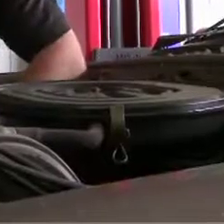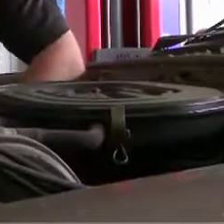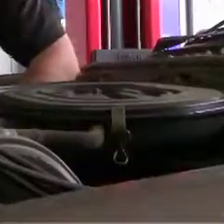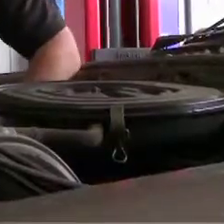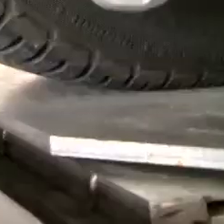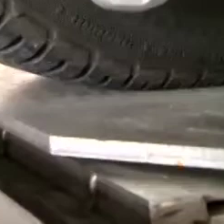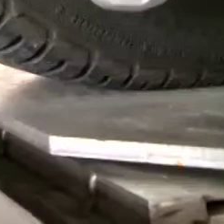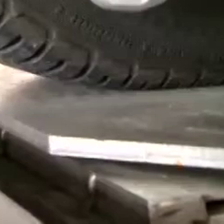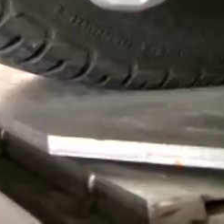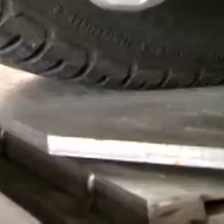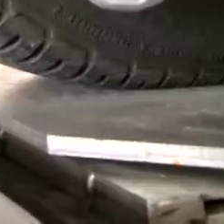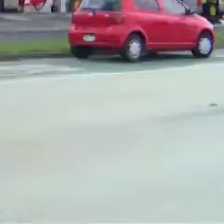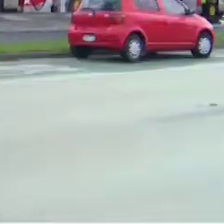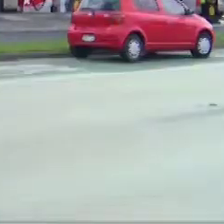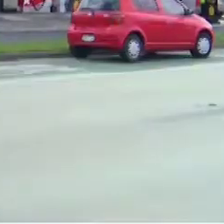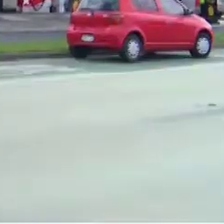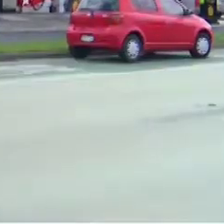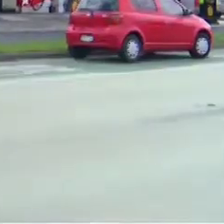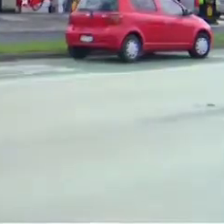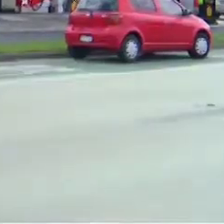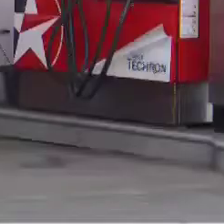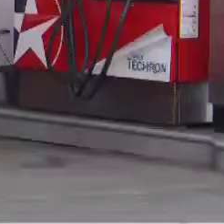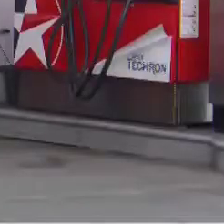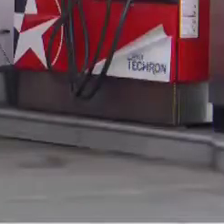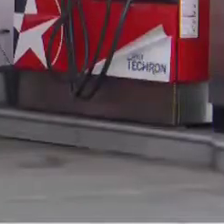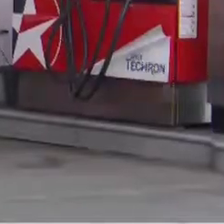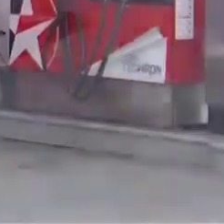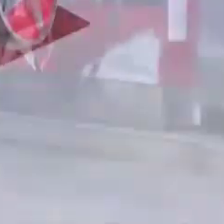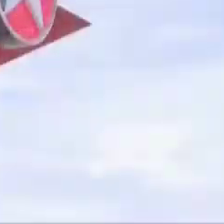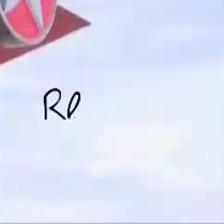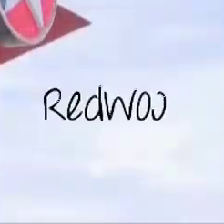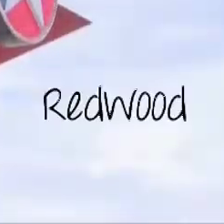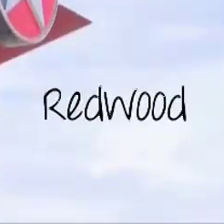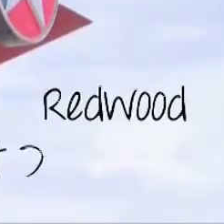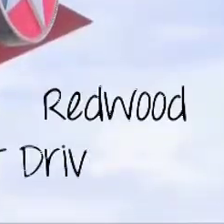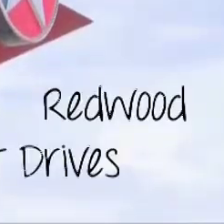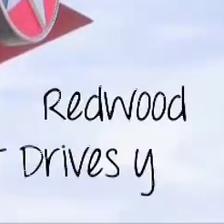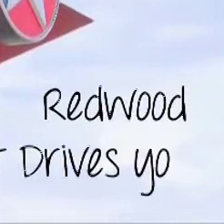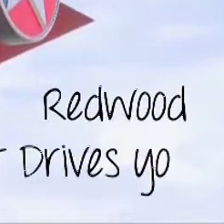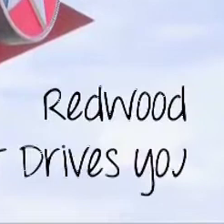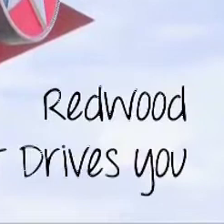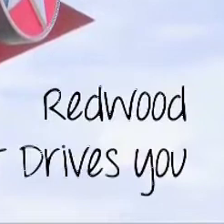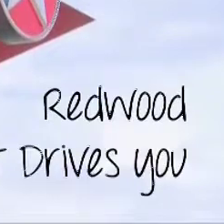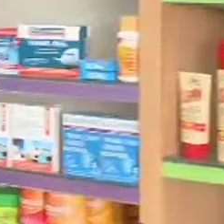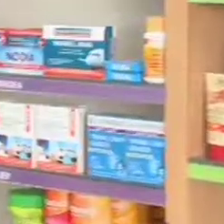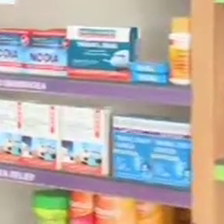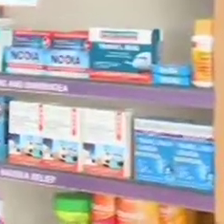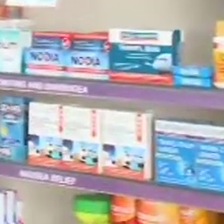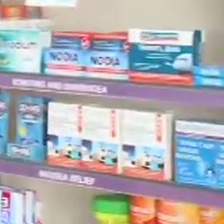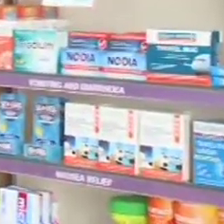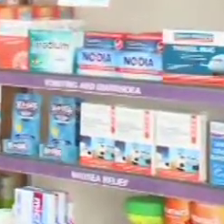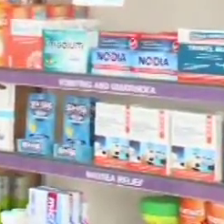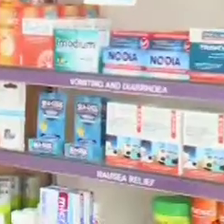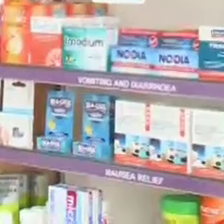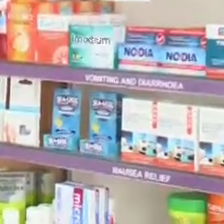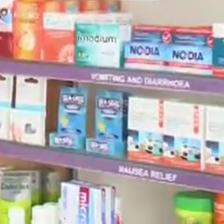get your car sorted. Caltex Redwood. We're just down from St Bede's on Main North Road. Caltex Redwood. What drives you? Hi,